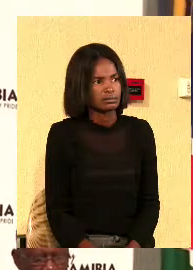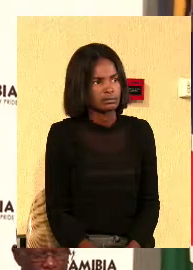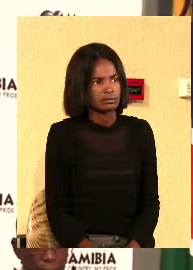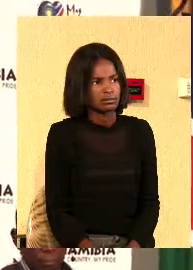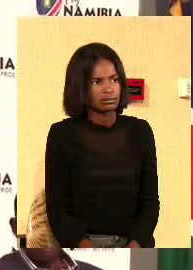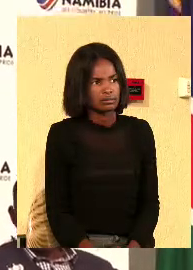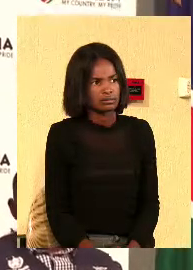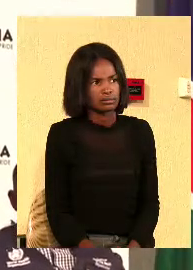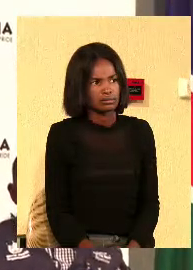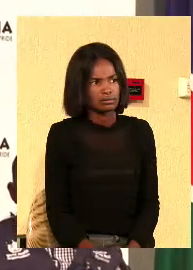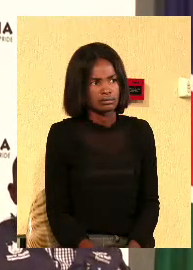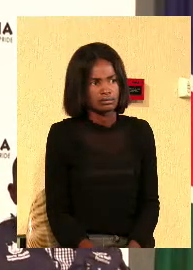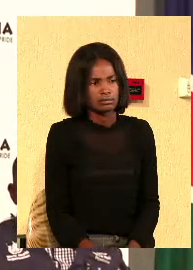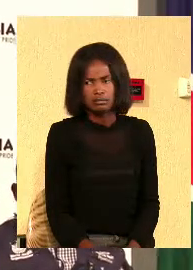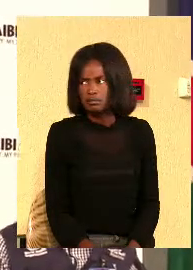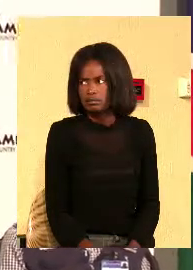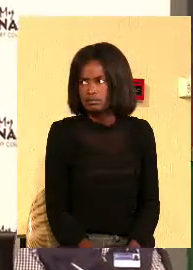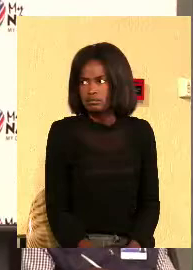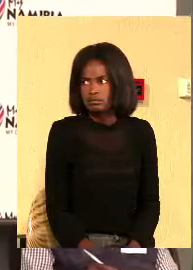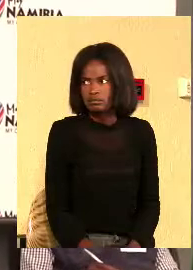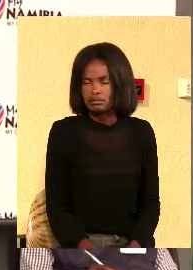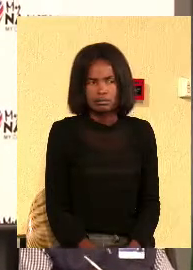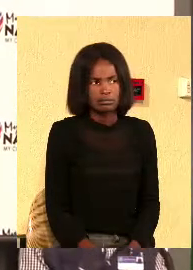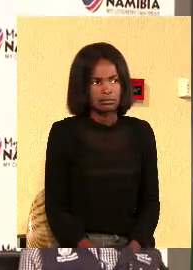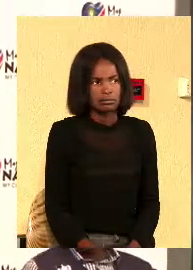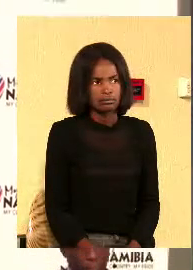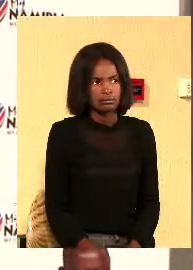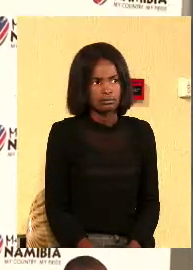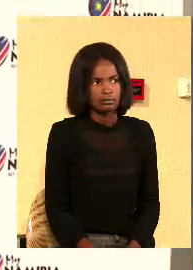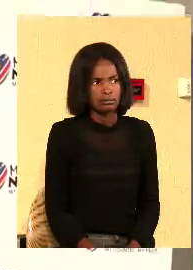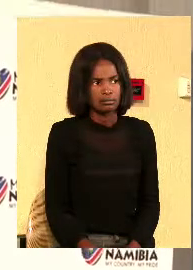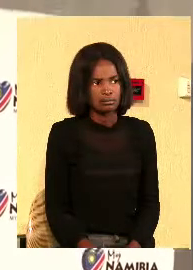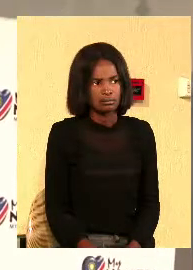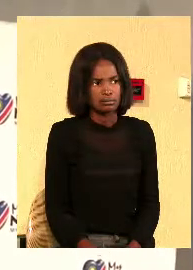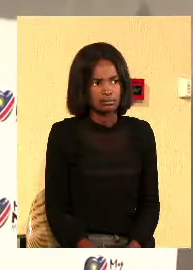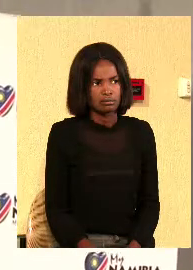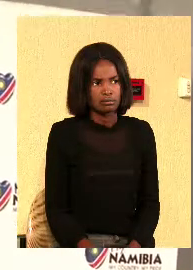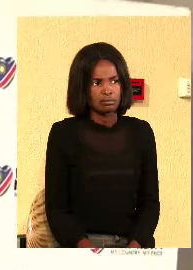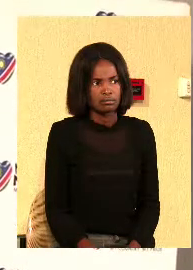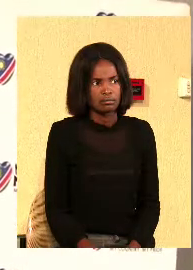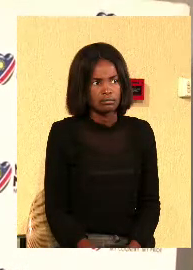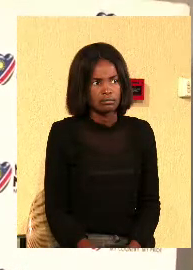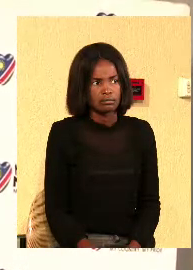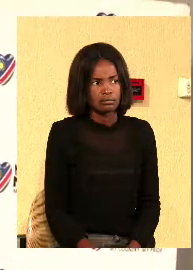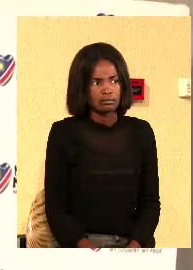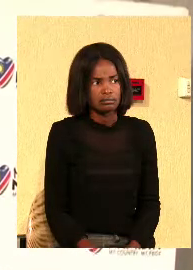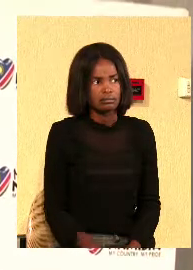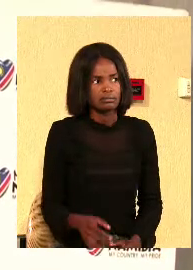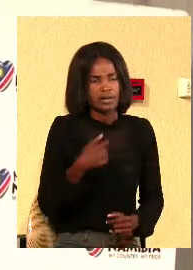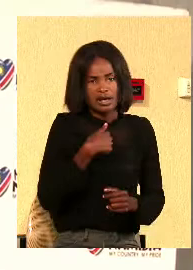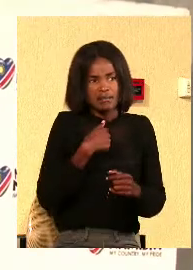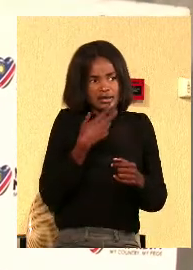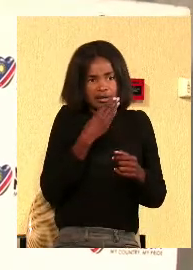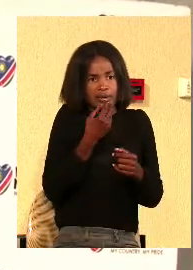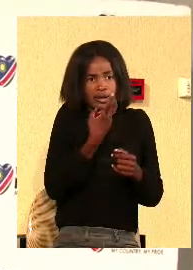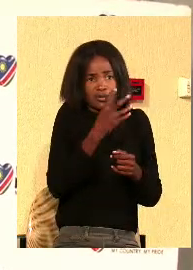Maybe my colleague from the lab perhaps mentioned that. If he says that, then I'll believe it, because he's the one working in the lab. Okay. Yeah. So to